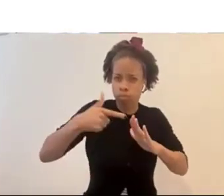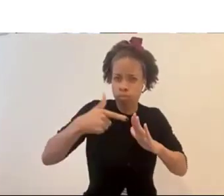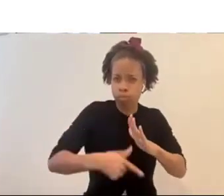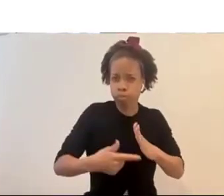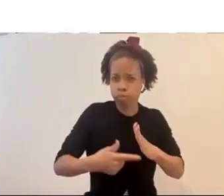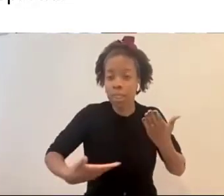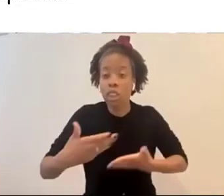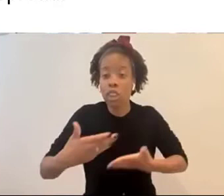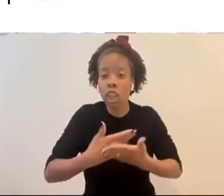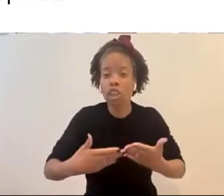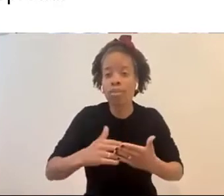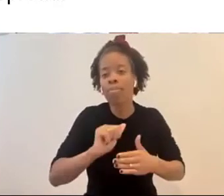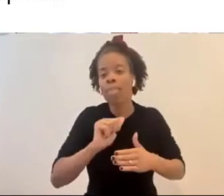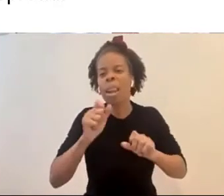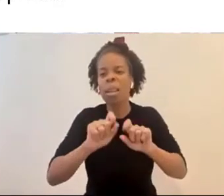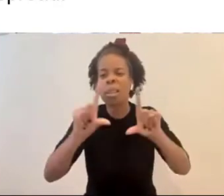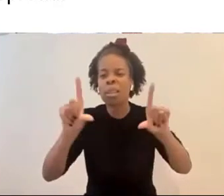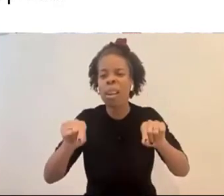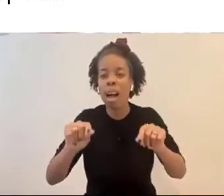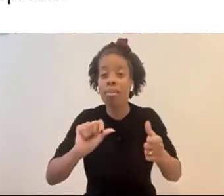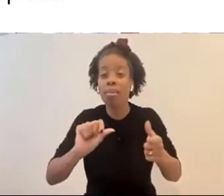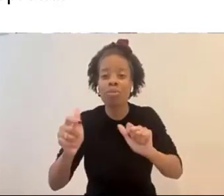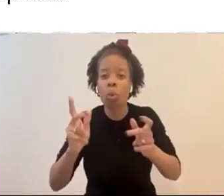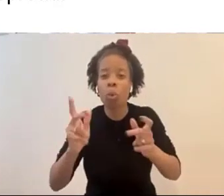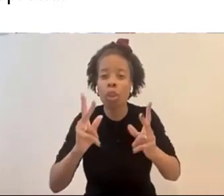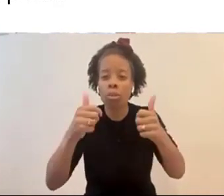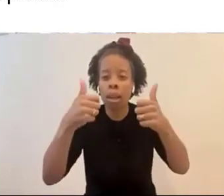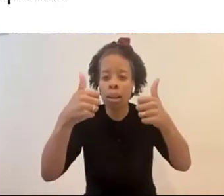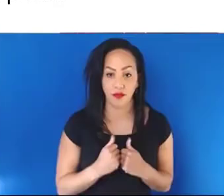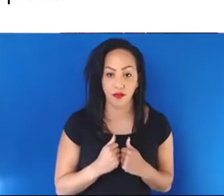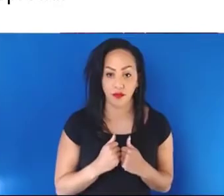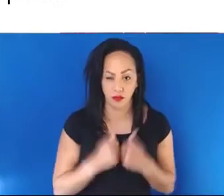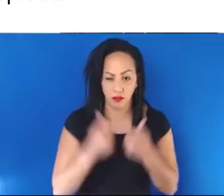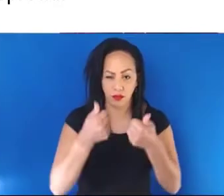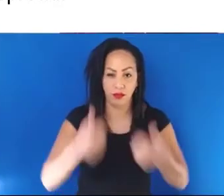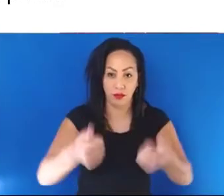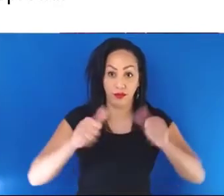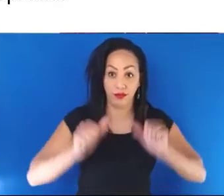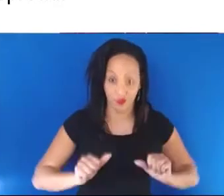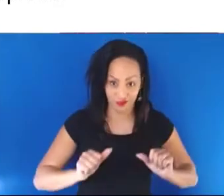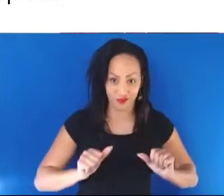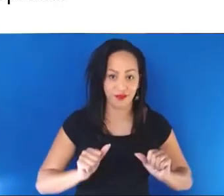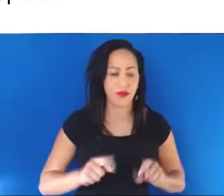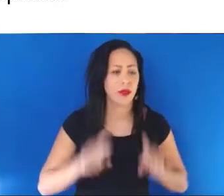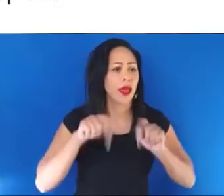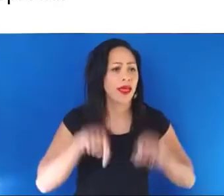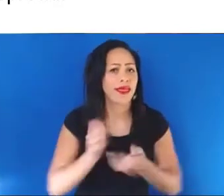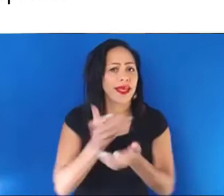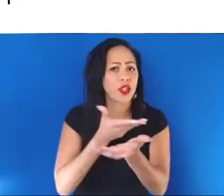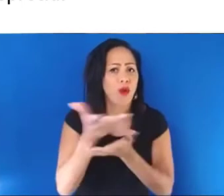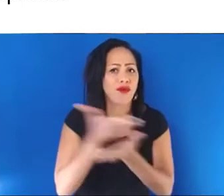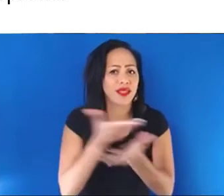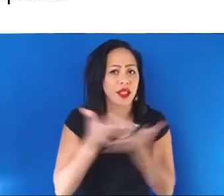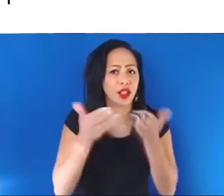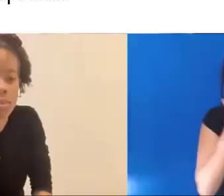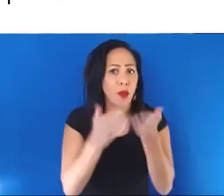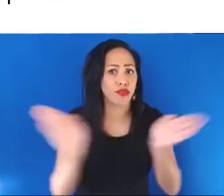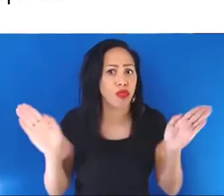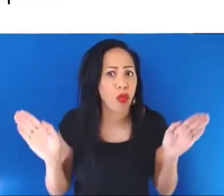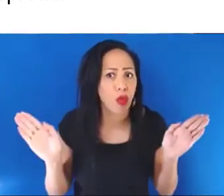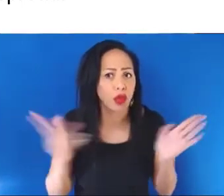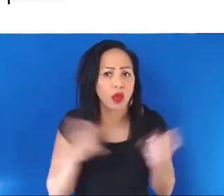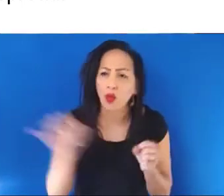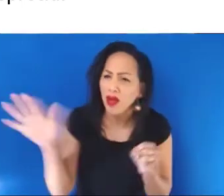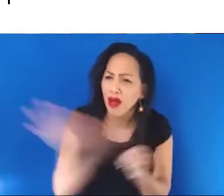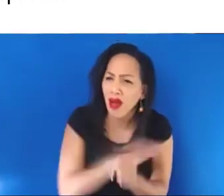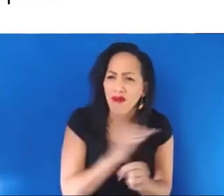slide, please. So these conversations were very broad. We covered a lot of ground.